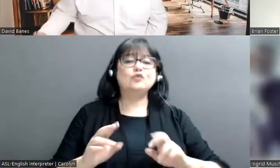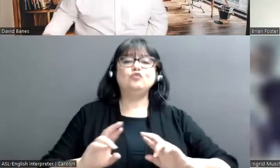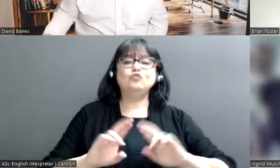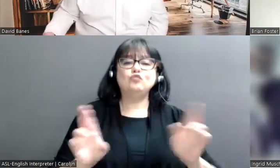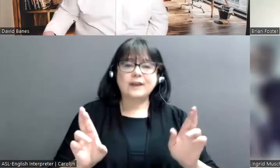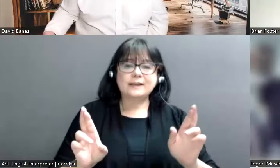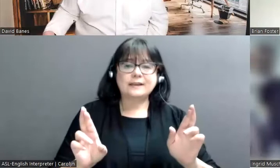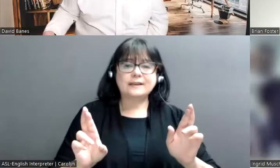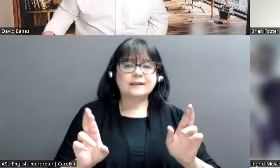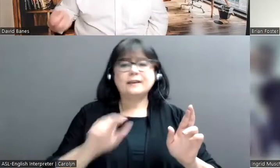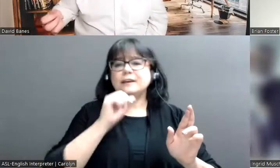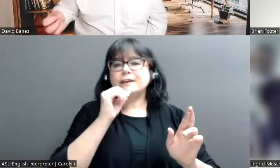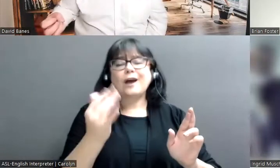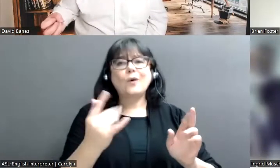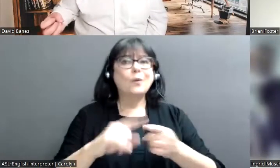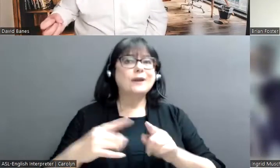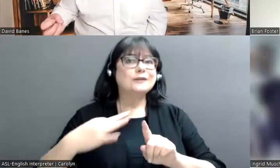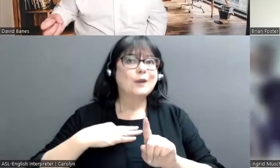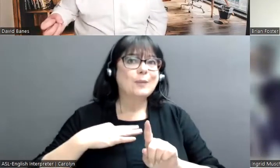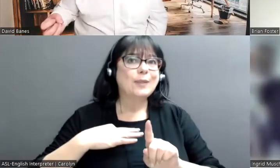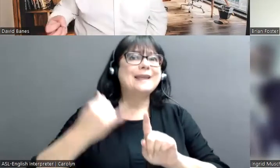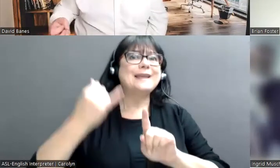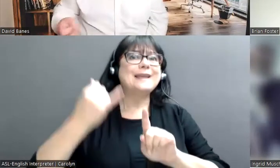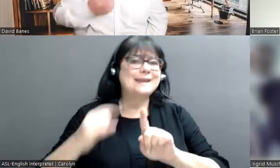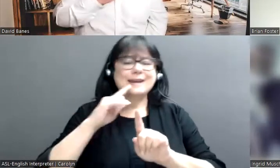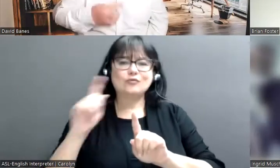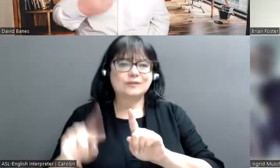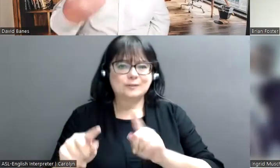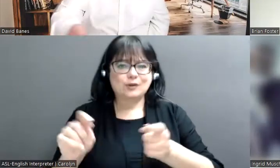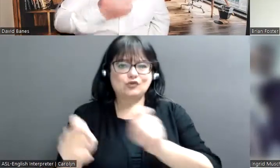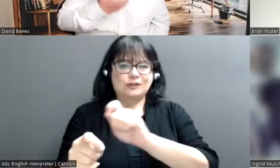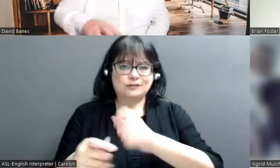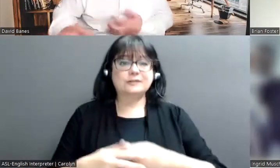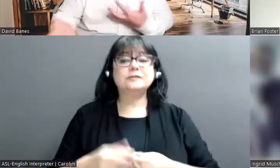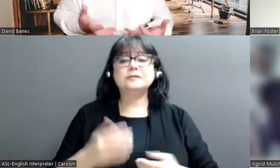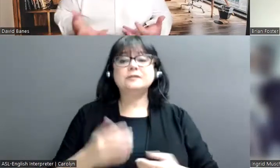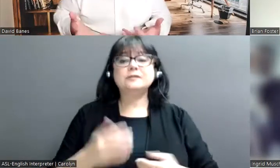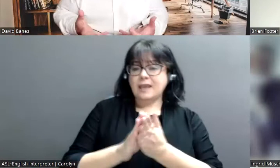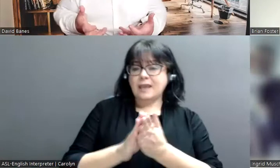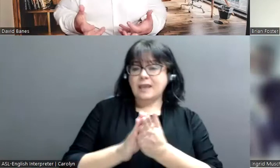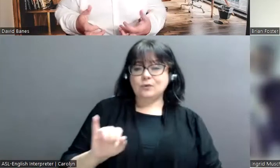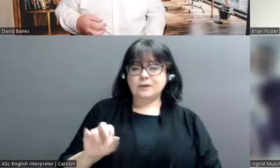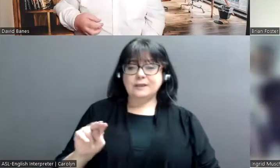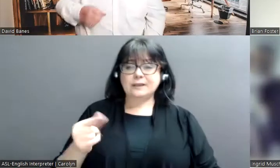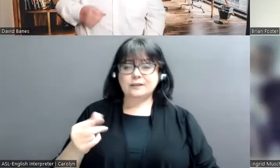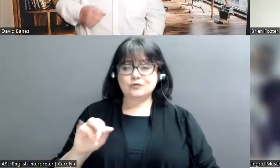for when somebody applies. And I think that's really important. And maybe, Ingrid, maybe you could just touch upon something from